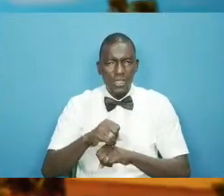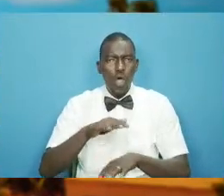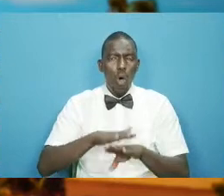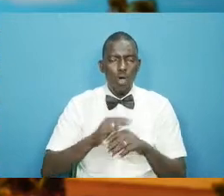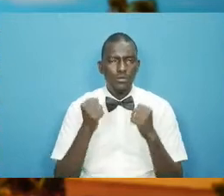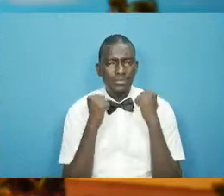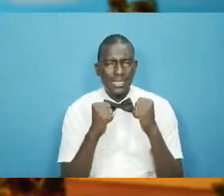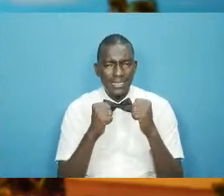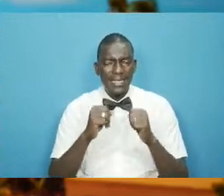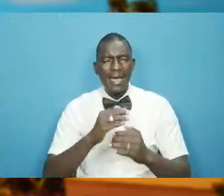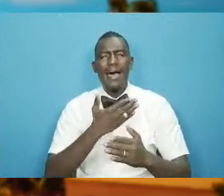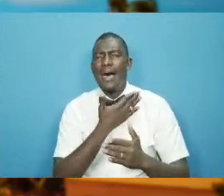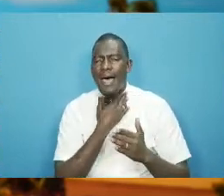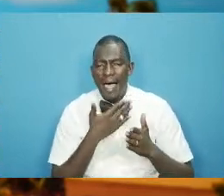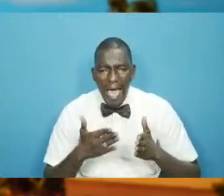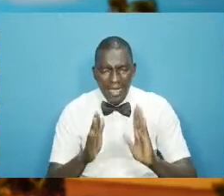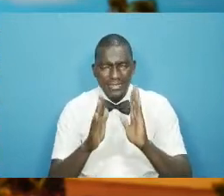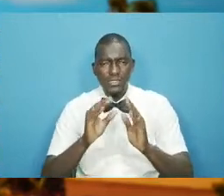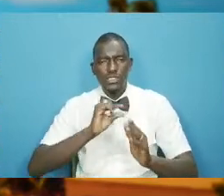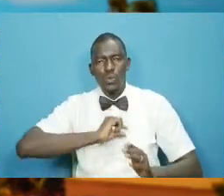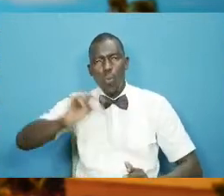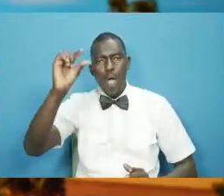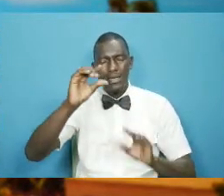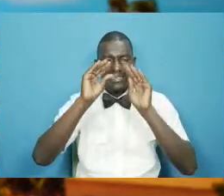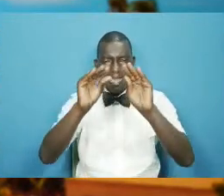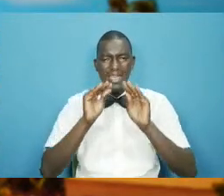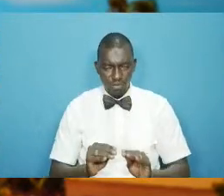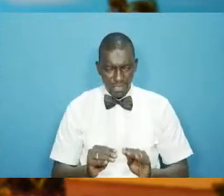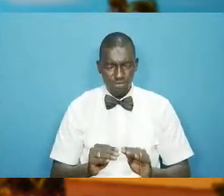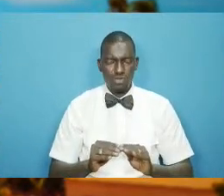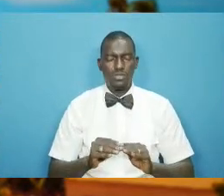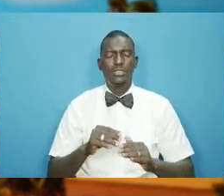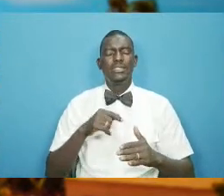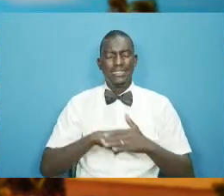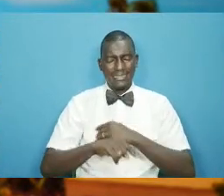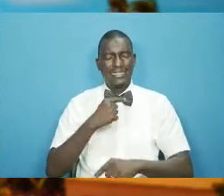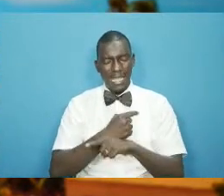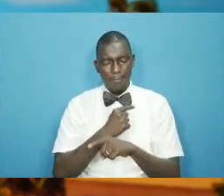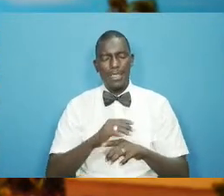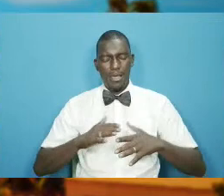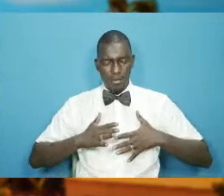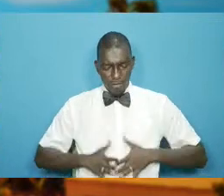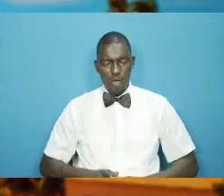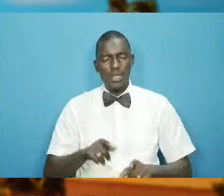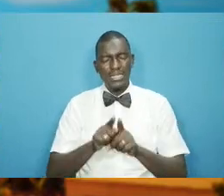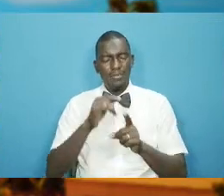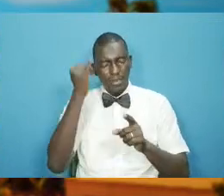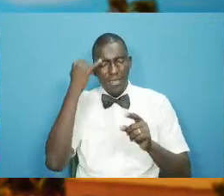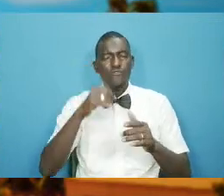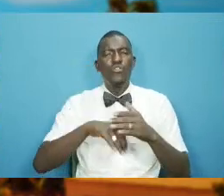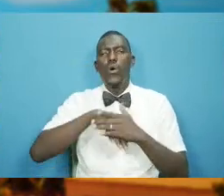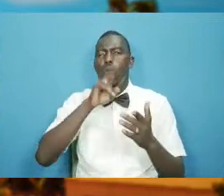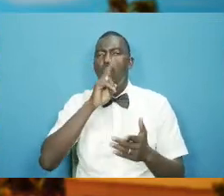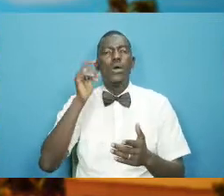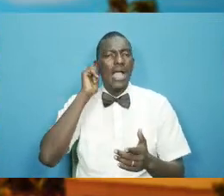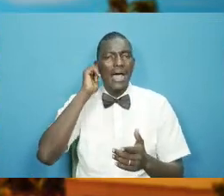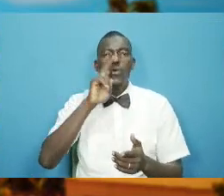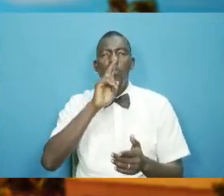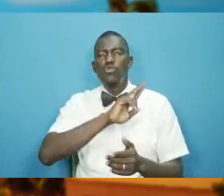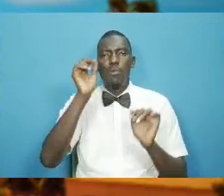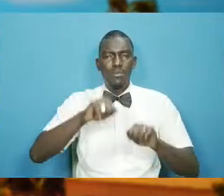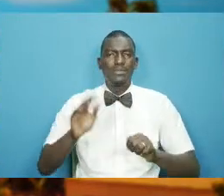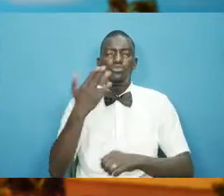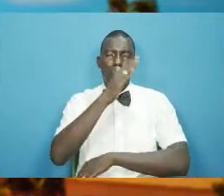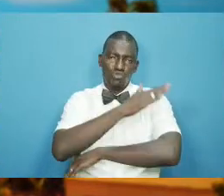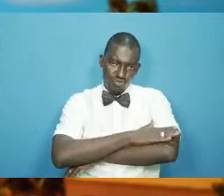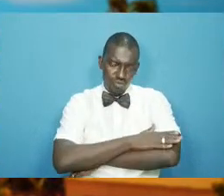strengthening access to quality comprehensive health education for out-of-school adolescent girls and opinion leaders in KMC commenced